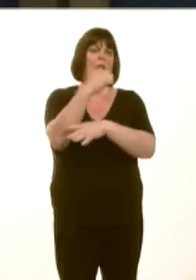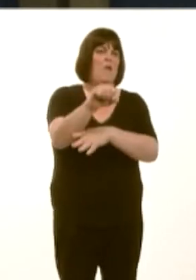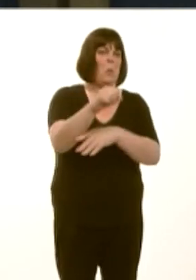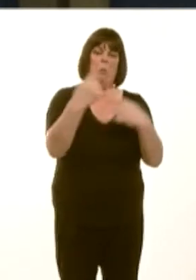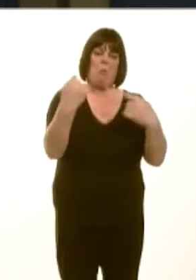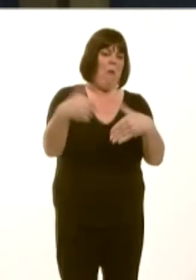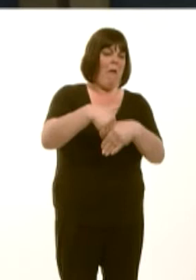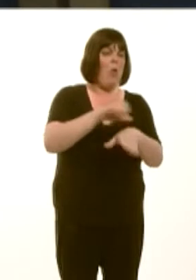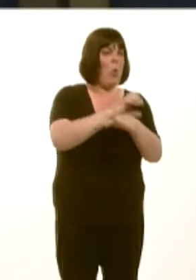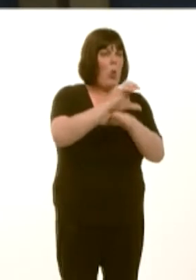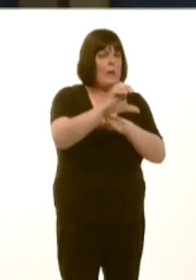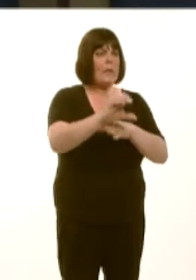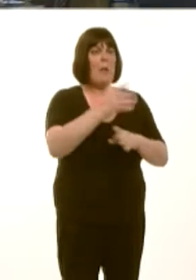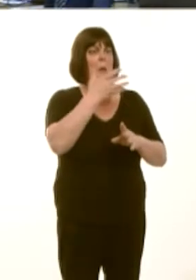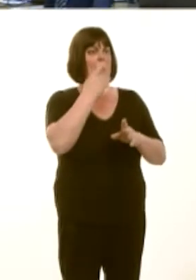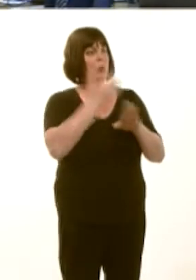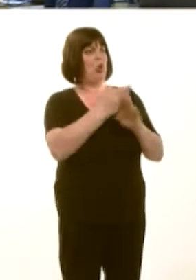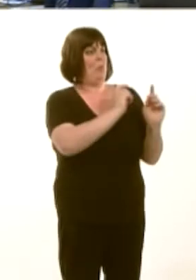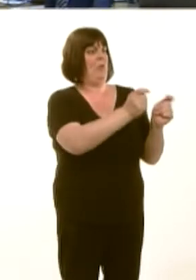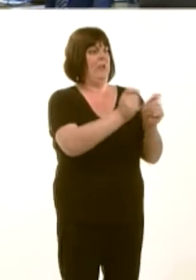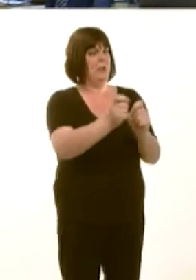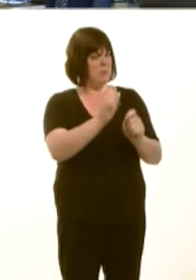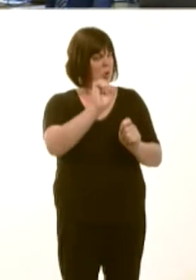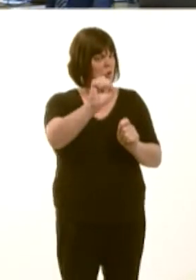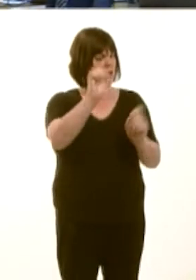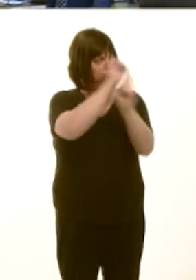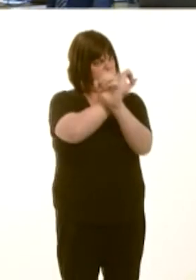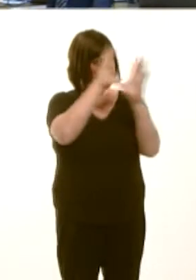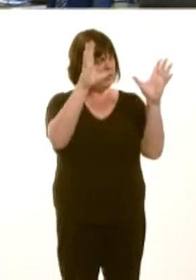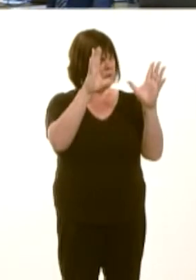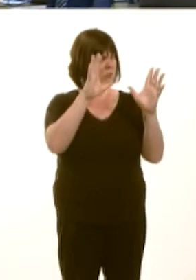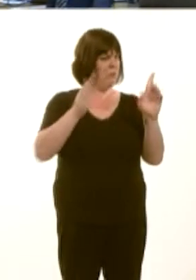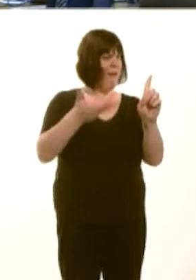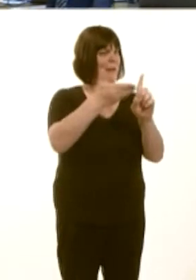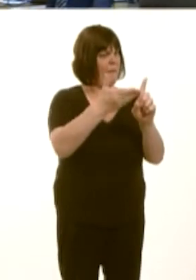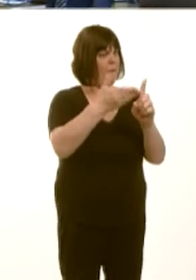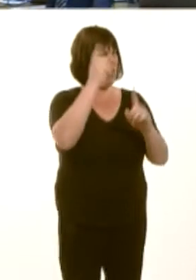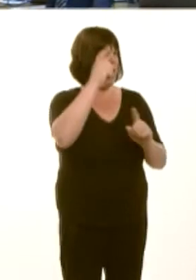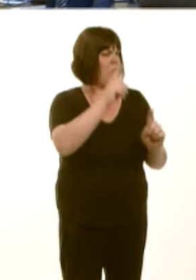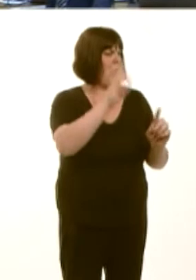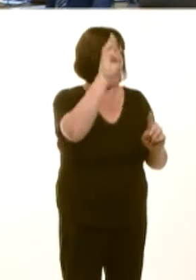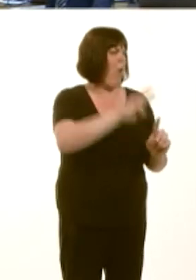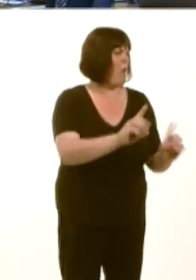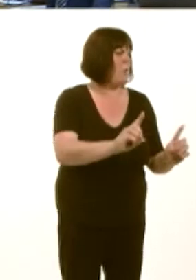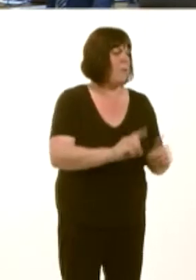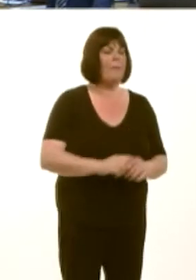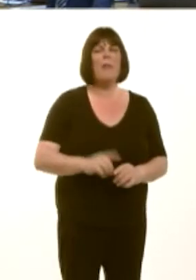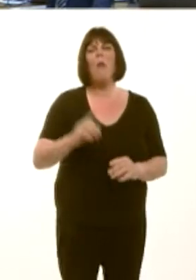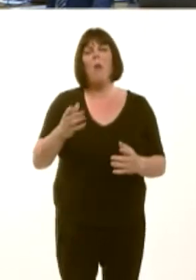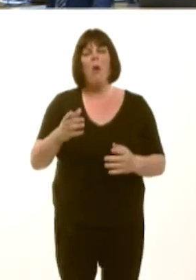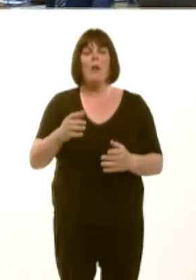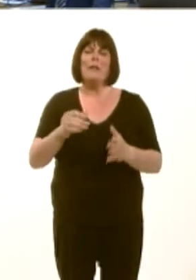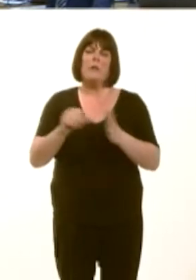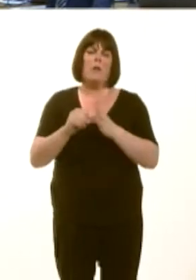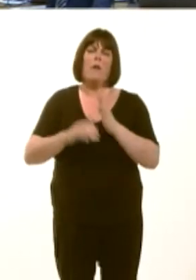courses, and people are being made redundant. Is that the kind of vision you have for FE in Wales? Well, two things. It's difficult for all colleges in Wales.